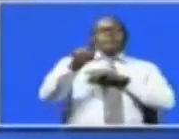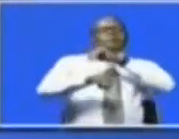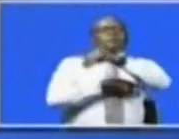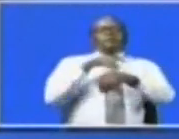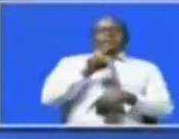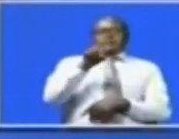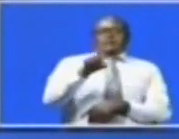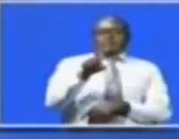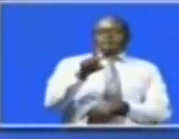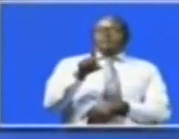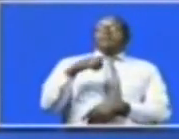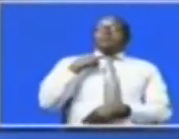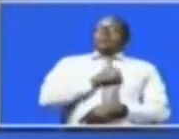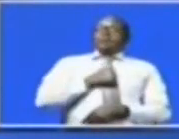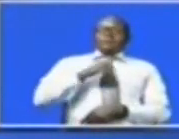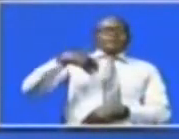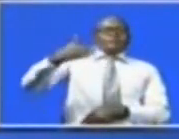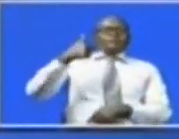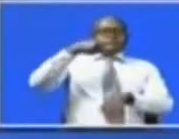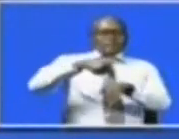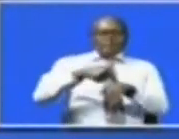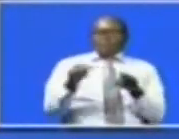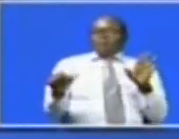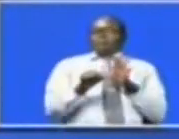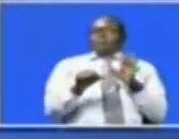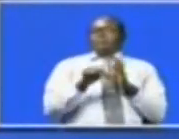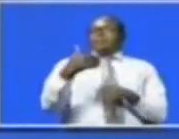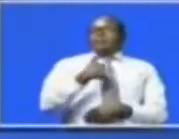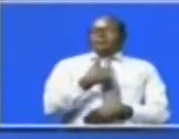who apologizes any day of the week when there are shortcomings.